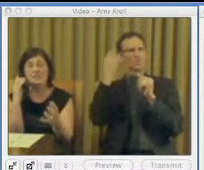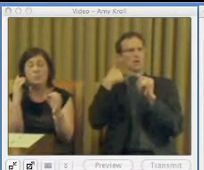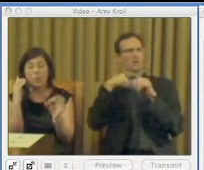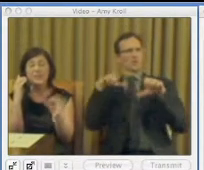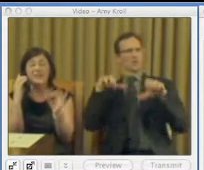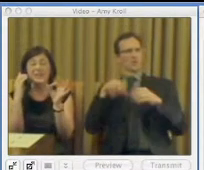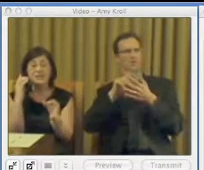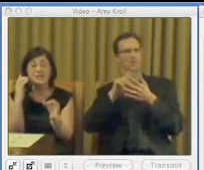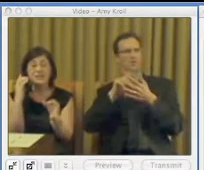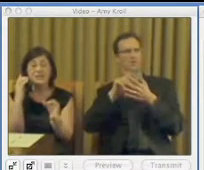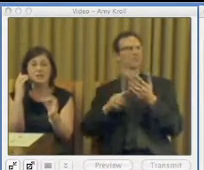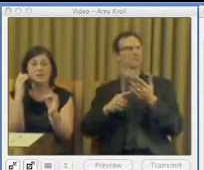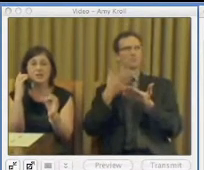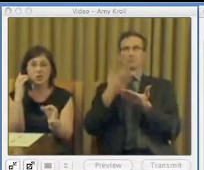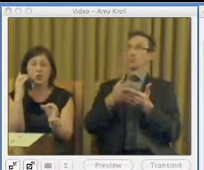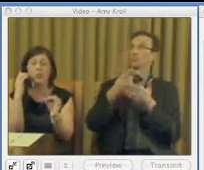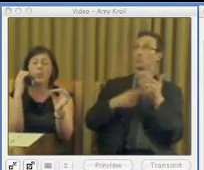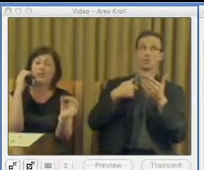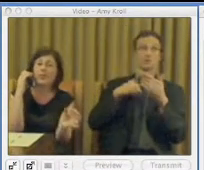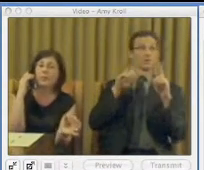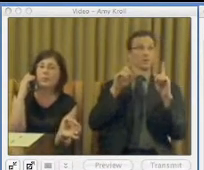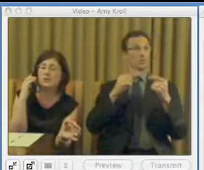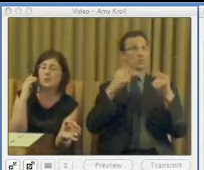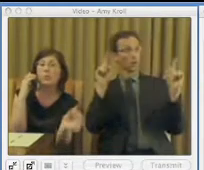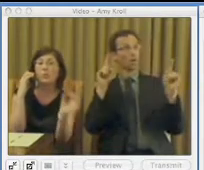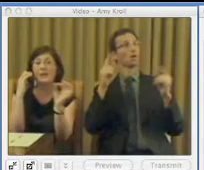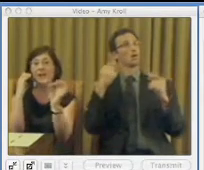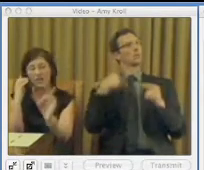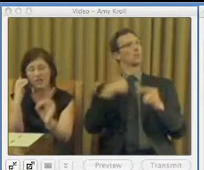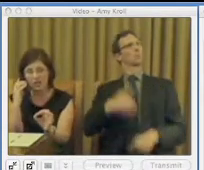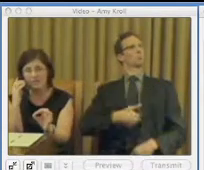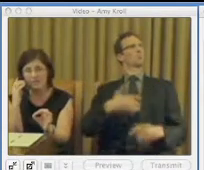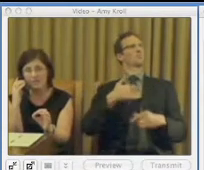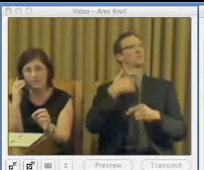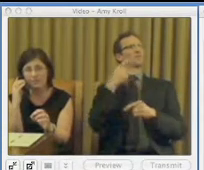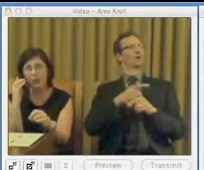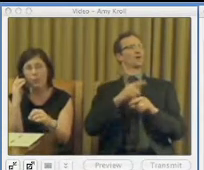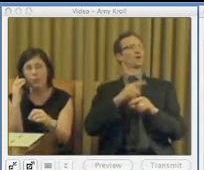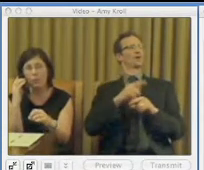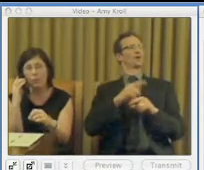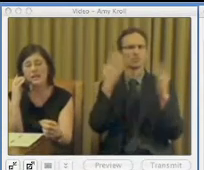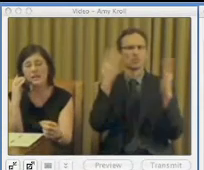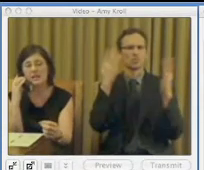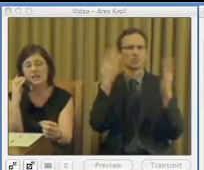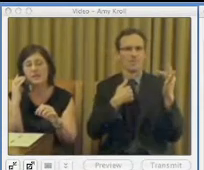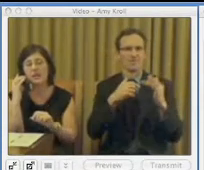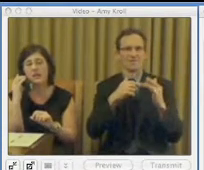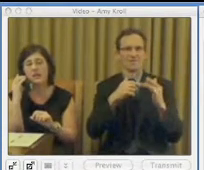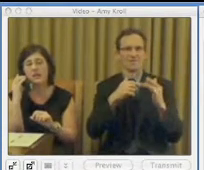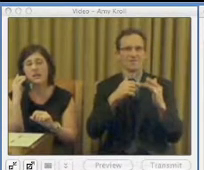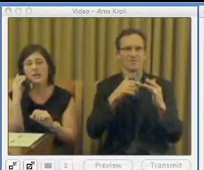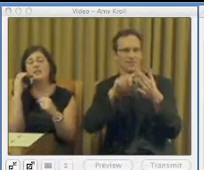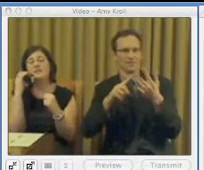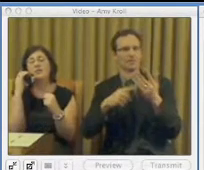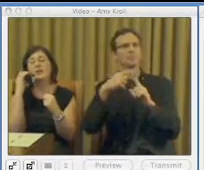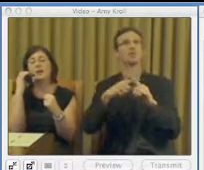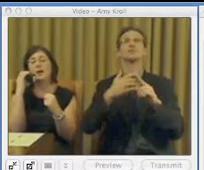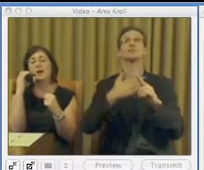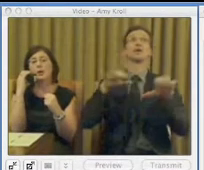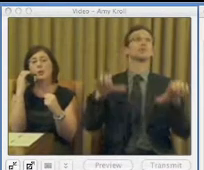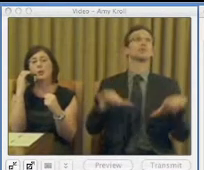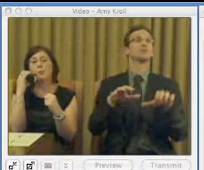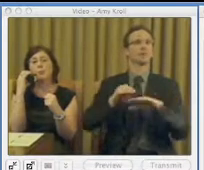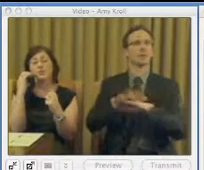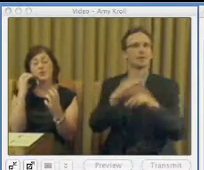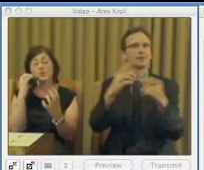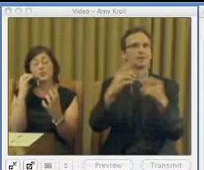more evidence-based analyses of what it is that we actually do, not what we think we do, but what we actually do and what that means.